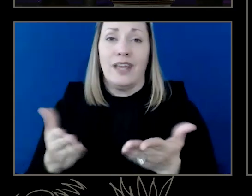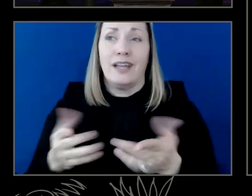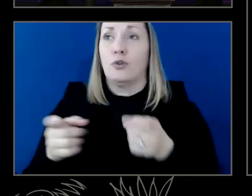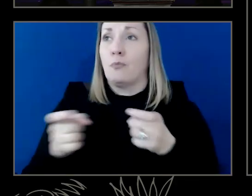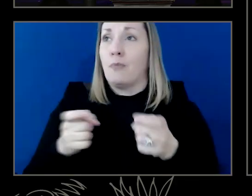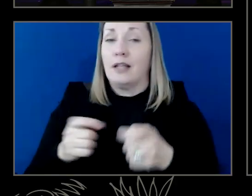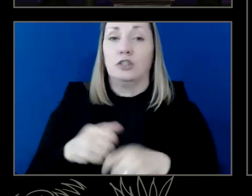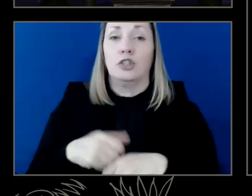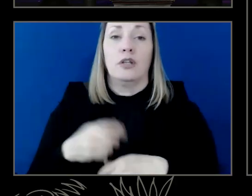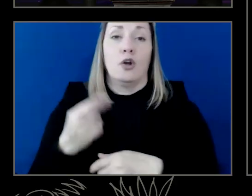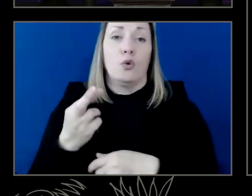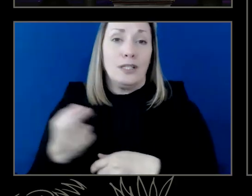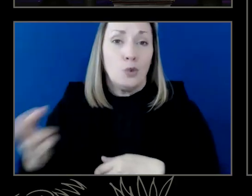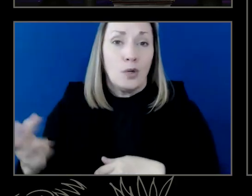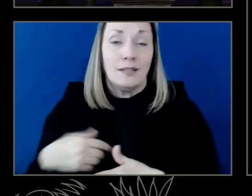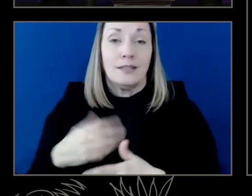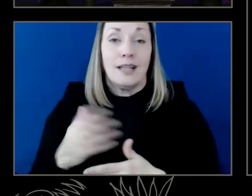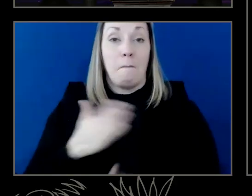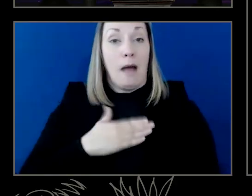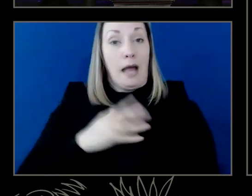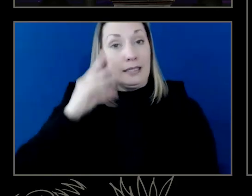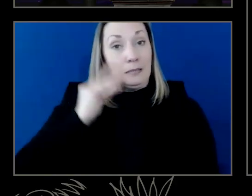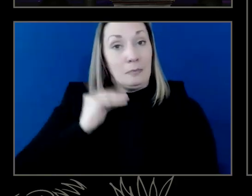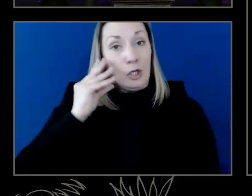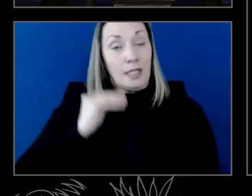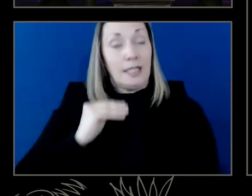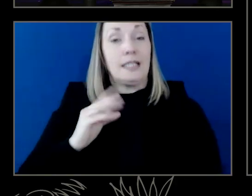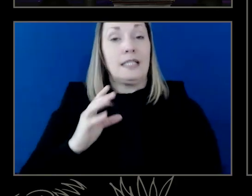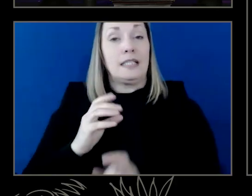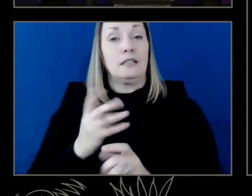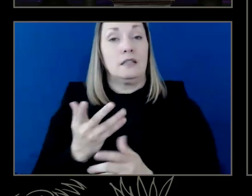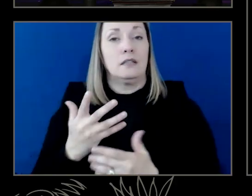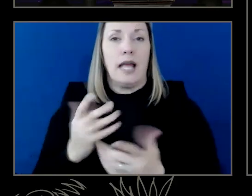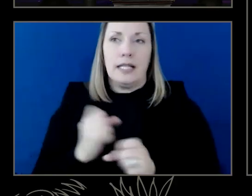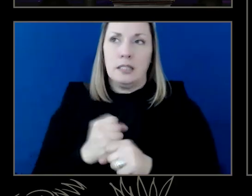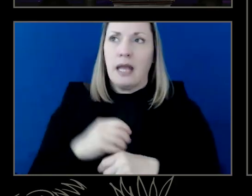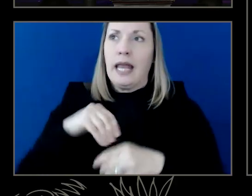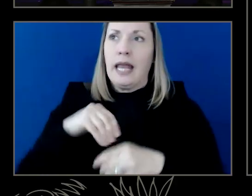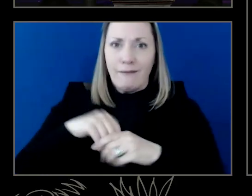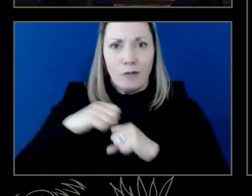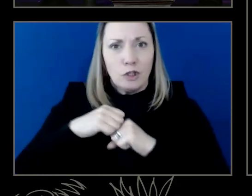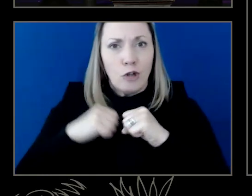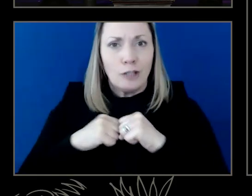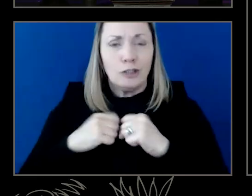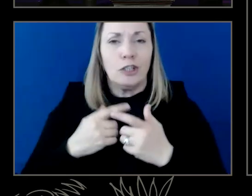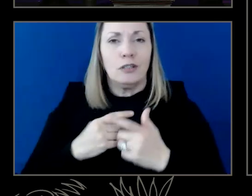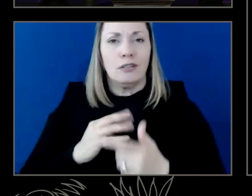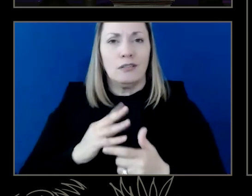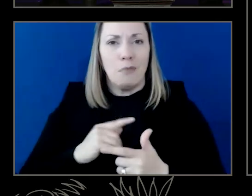cloud resources, and in my experience, it's made infrastructure management much more predictable and